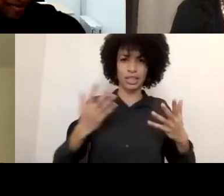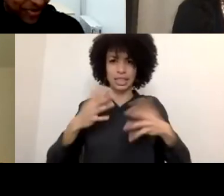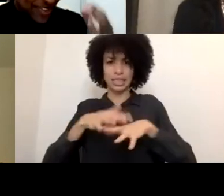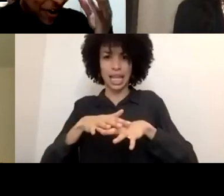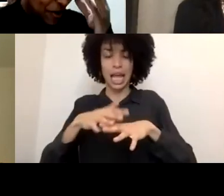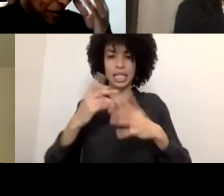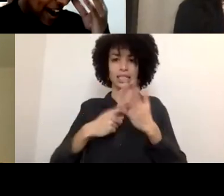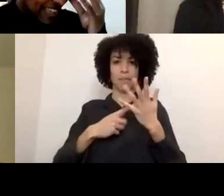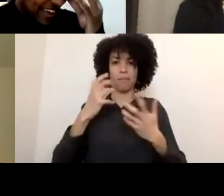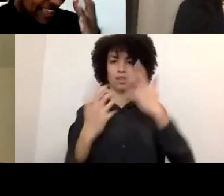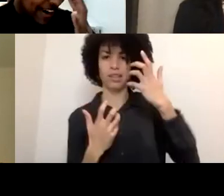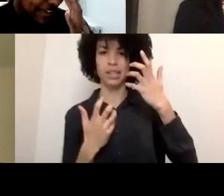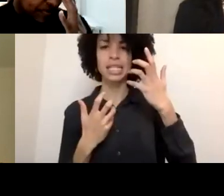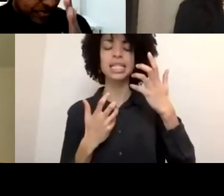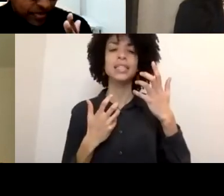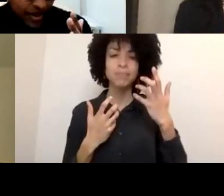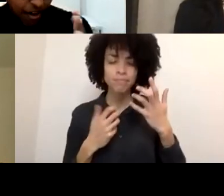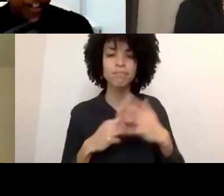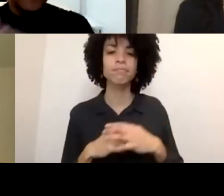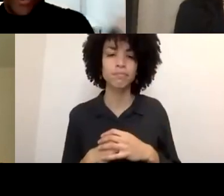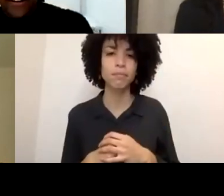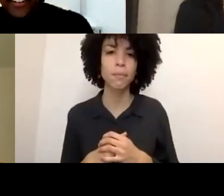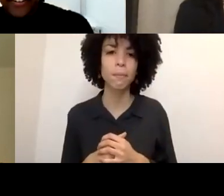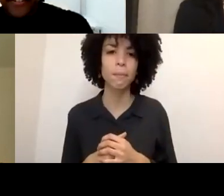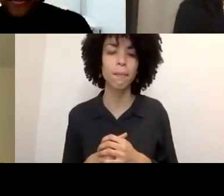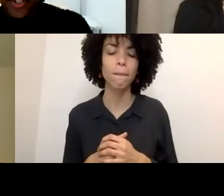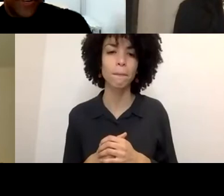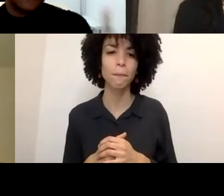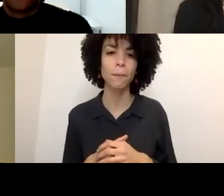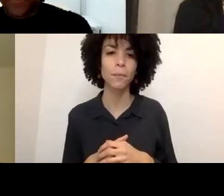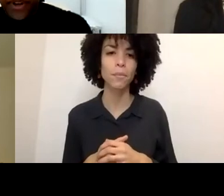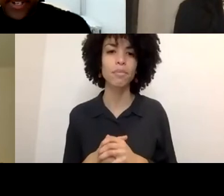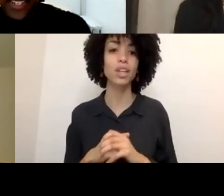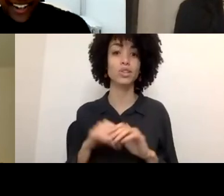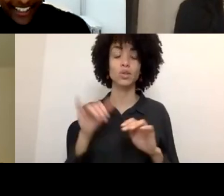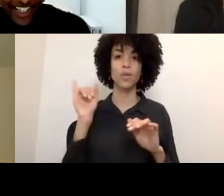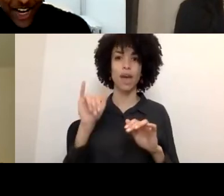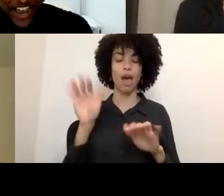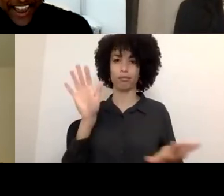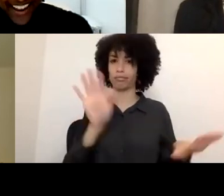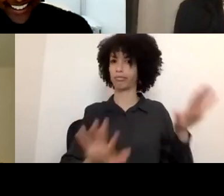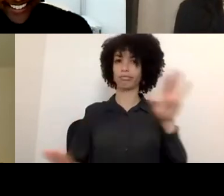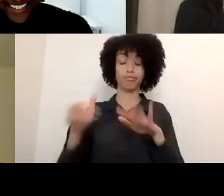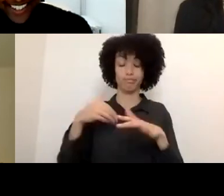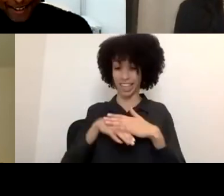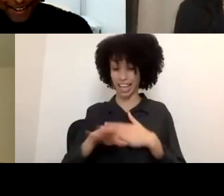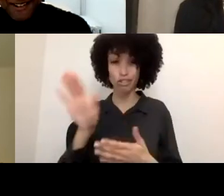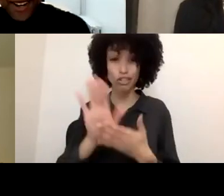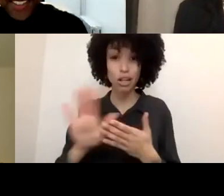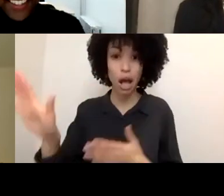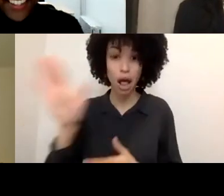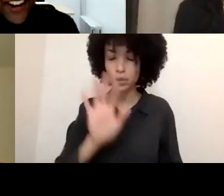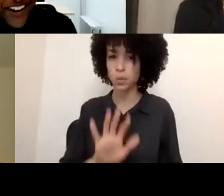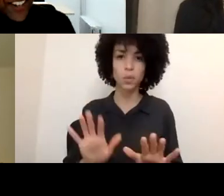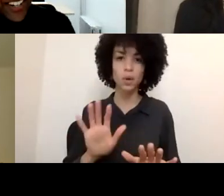not. So I think that all of that kind of shifted for me when I went to college. And, Sinead, you